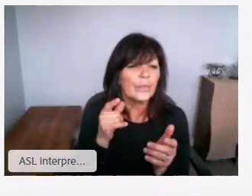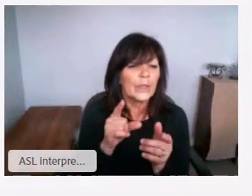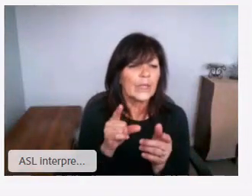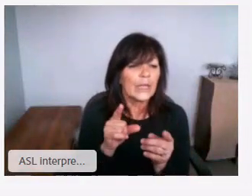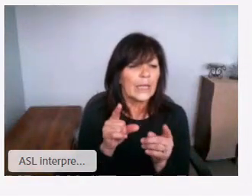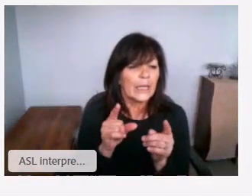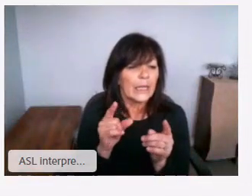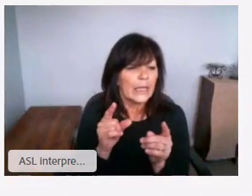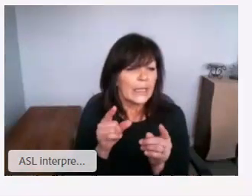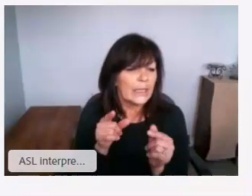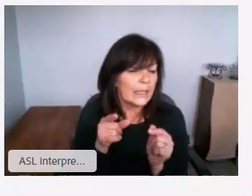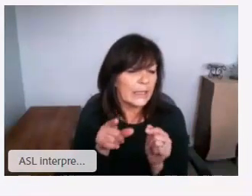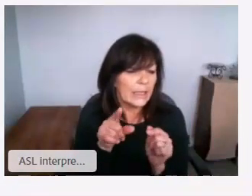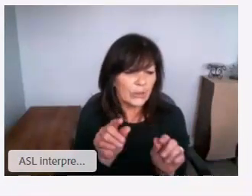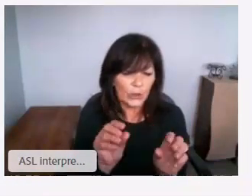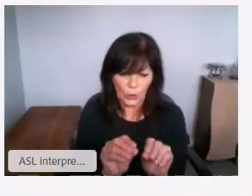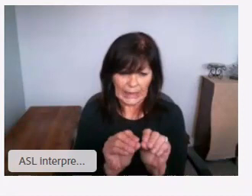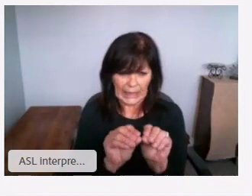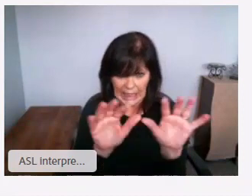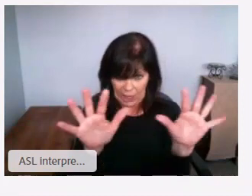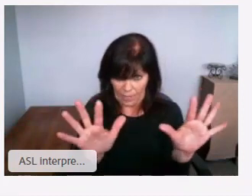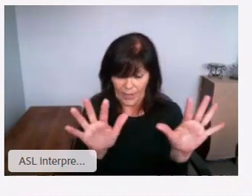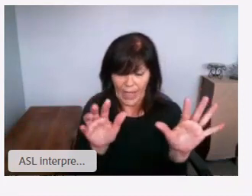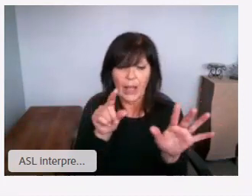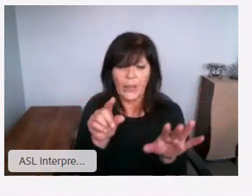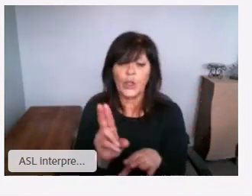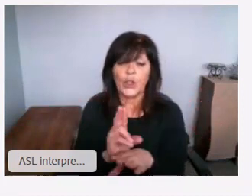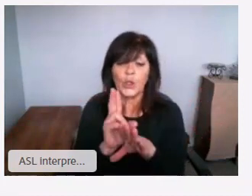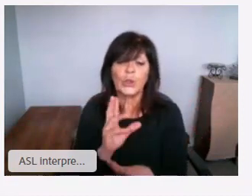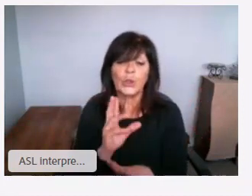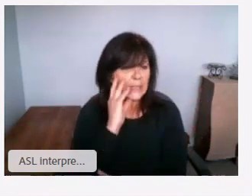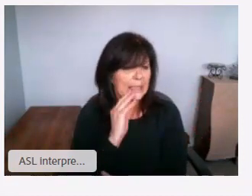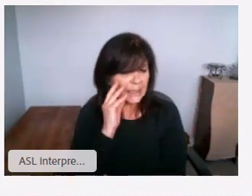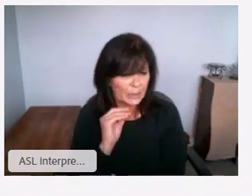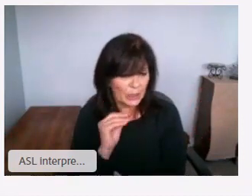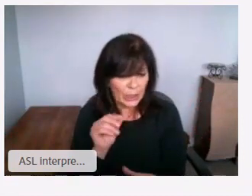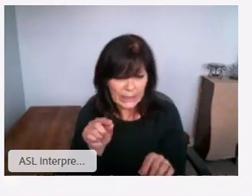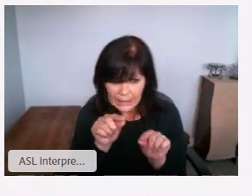clarify the user experience and flesh out the design.